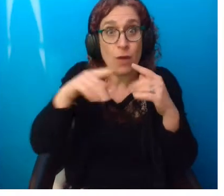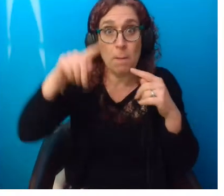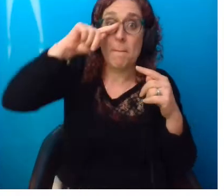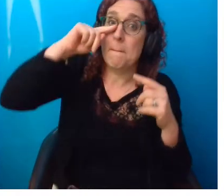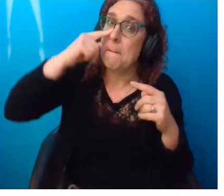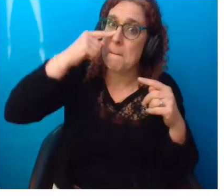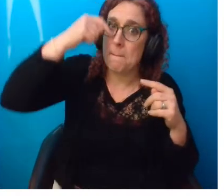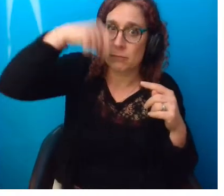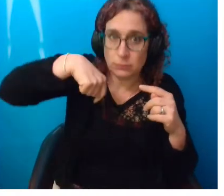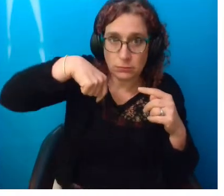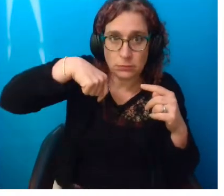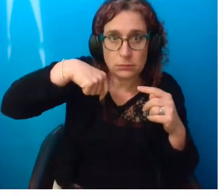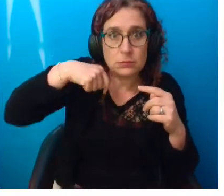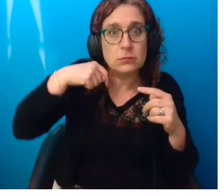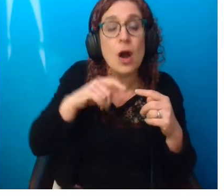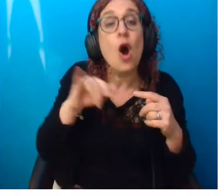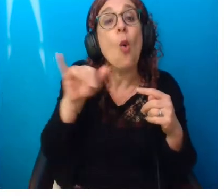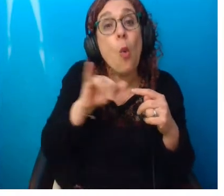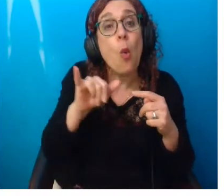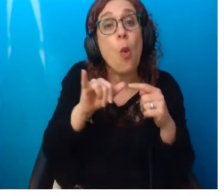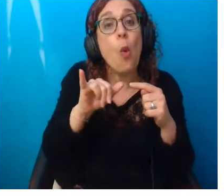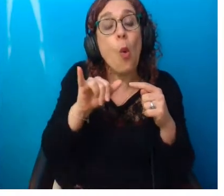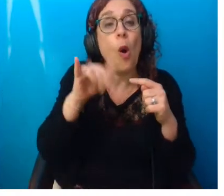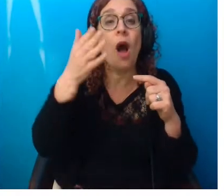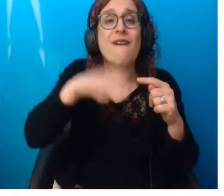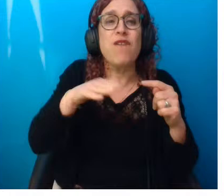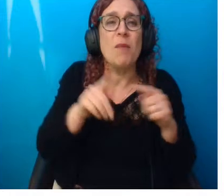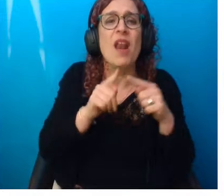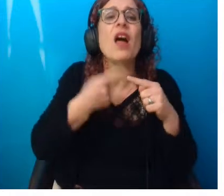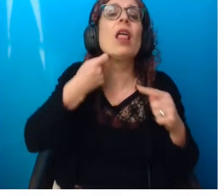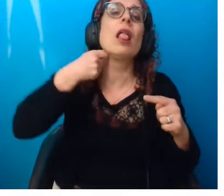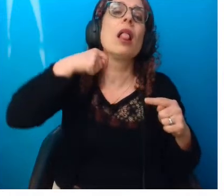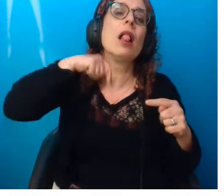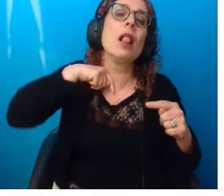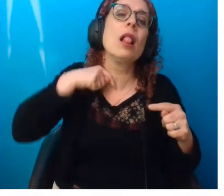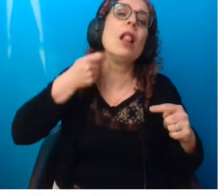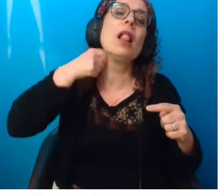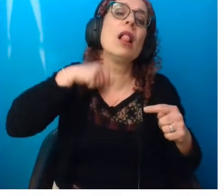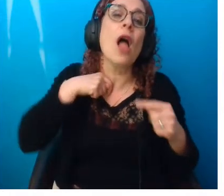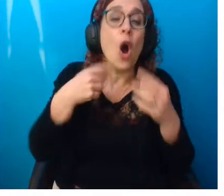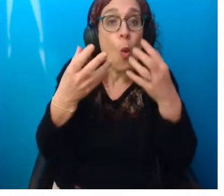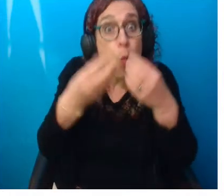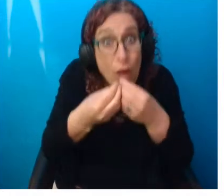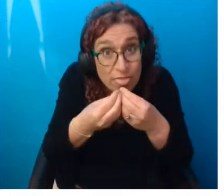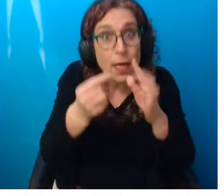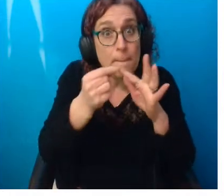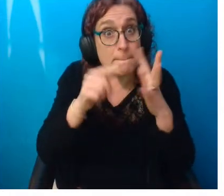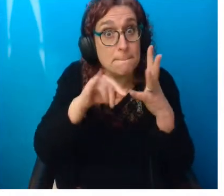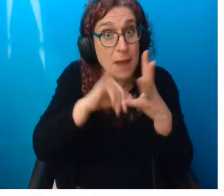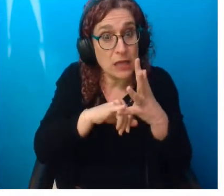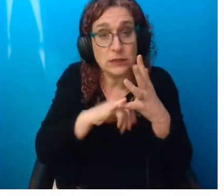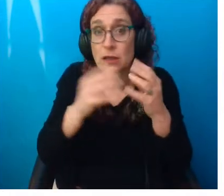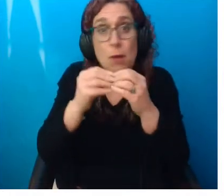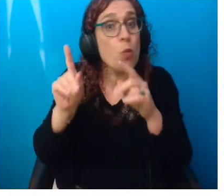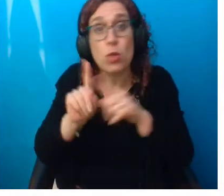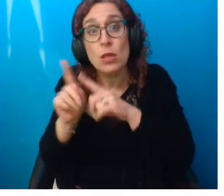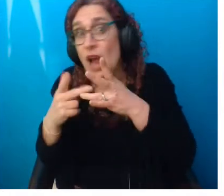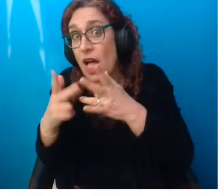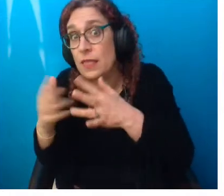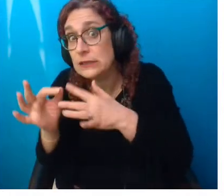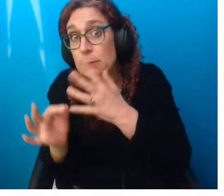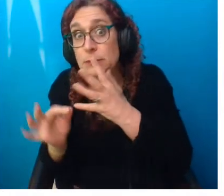a discharge to the back of their throat with pus and no anterior symptoms, that's not